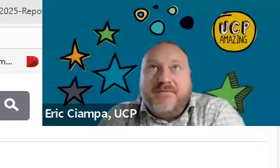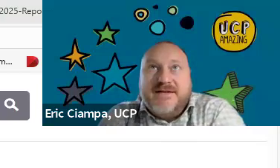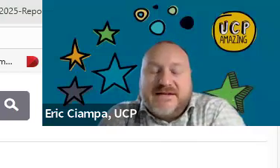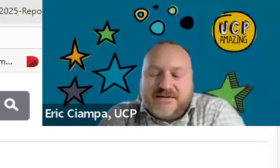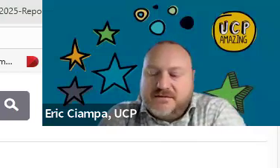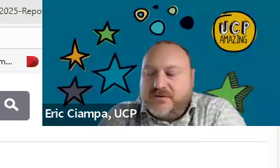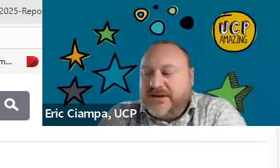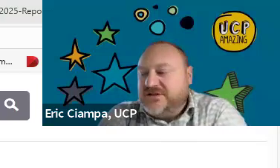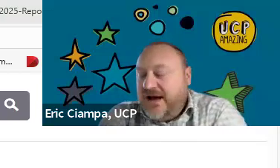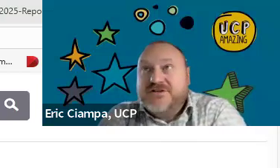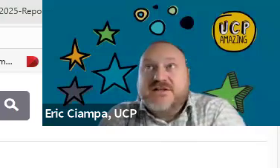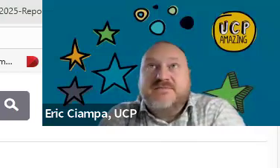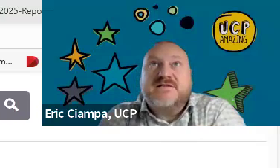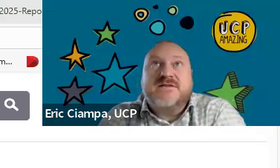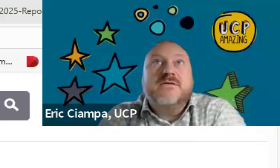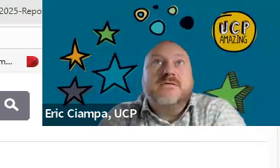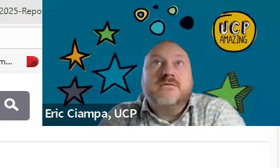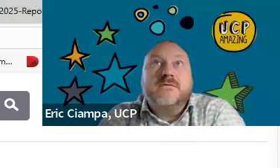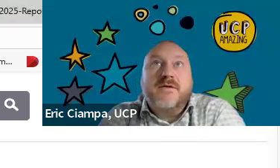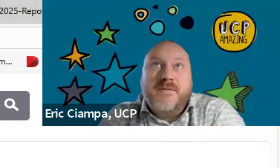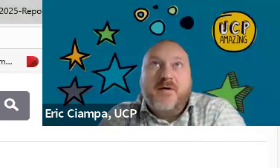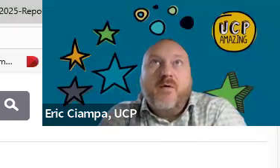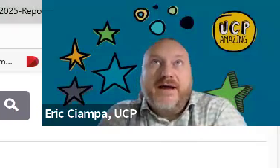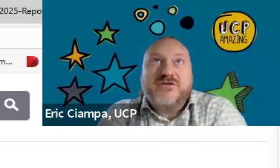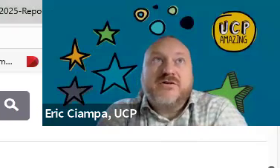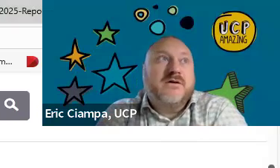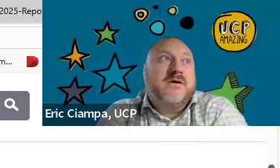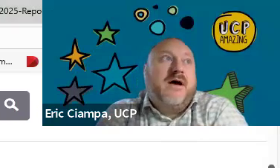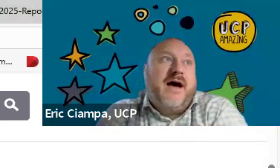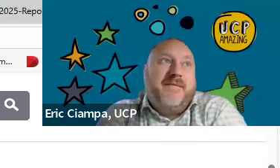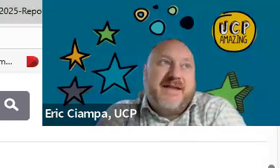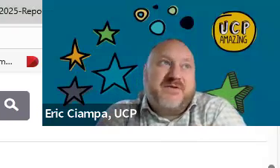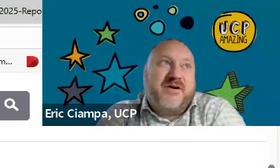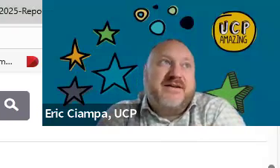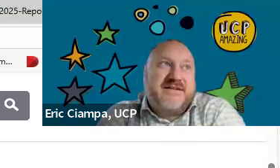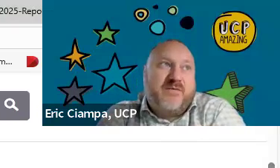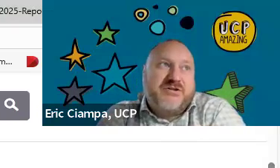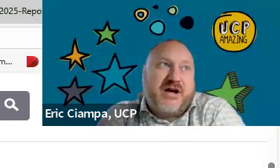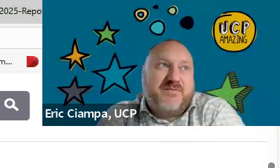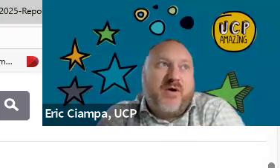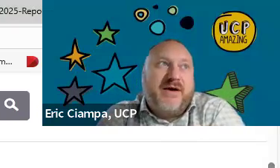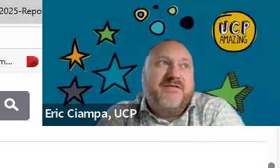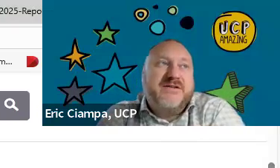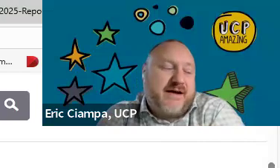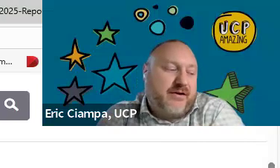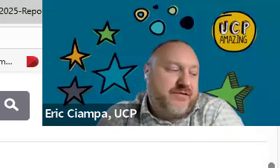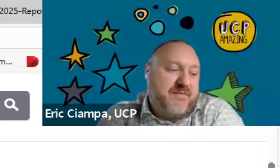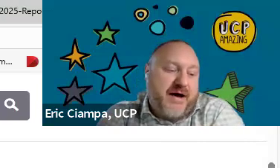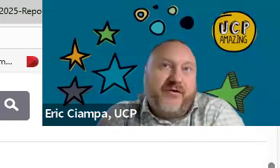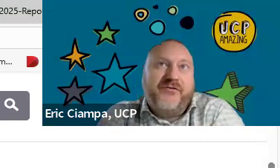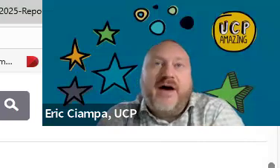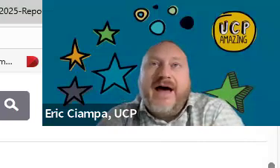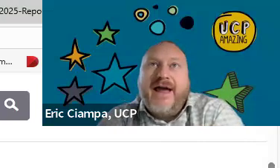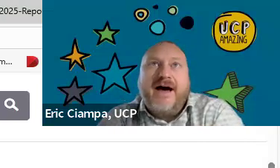are implemented really just have adjustments to the minimum wage. And that's what you're going to see where John's pointing. You could download